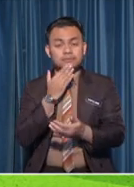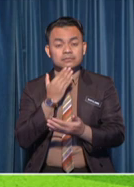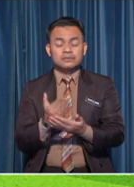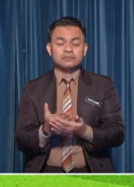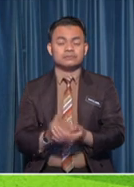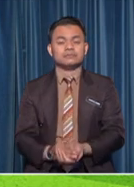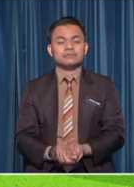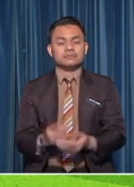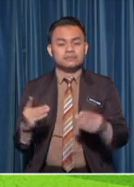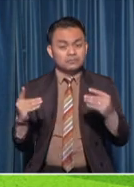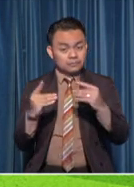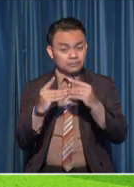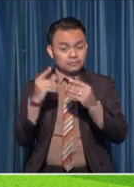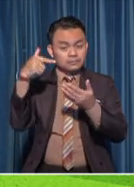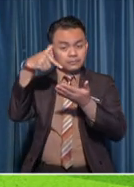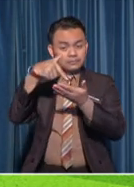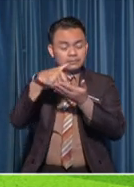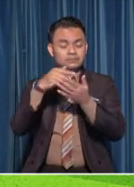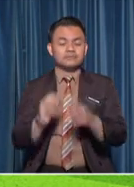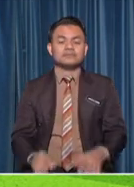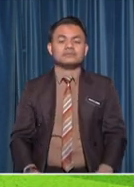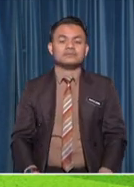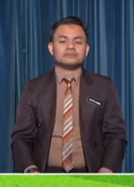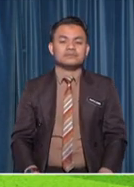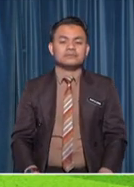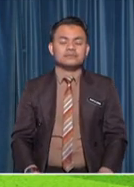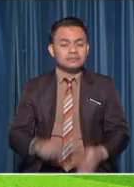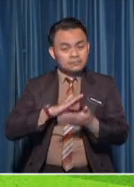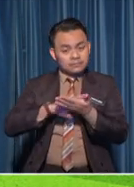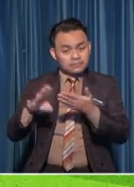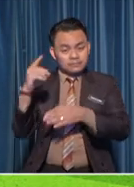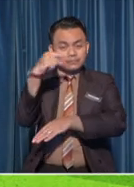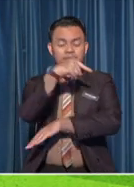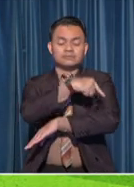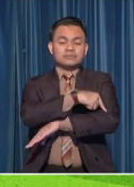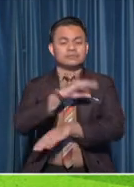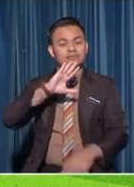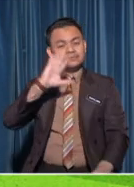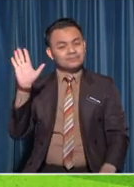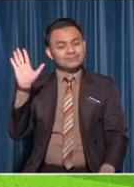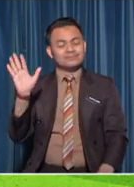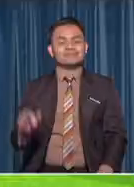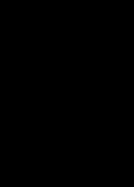See you in the next lesson. Have a nice day. Bye-bye.